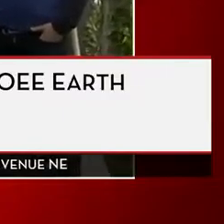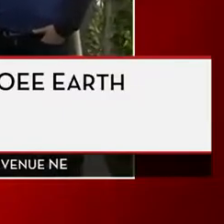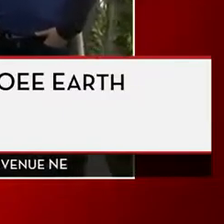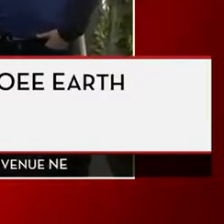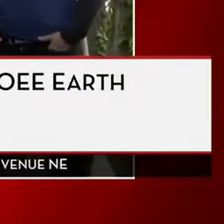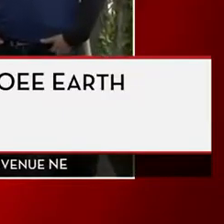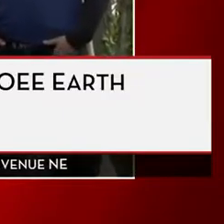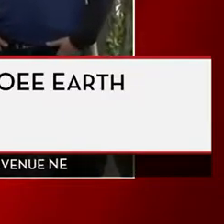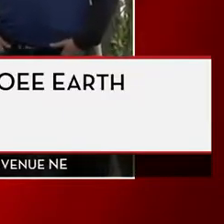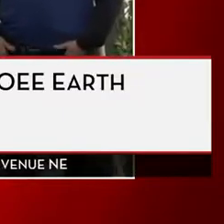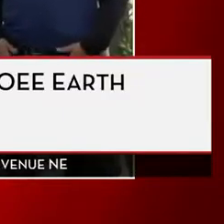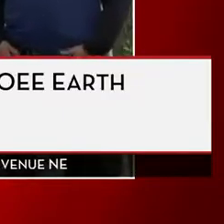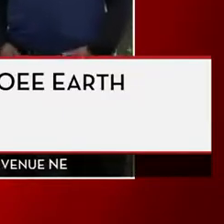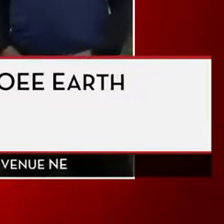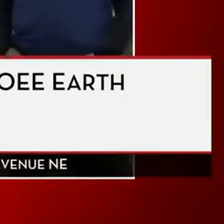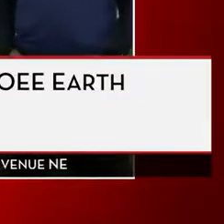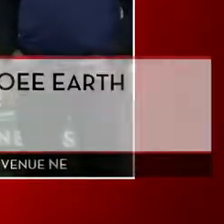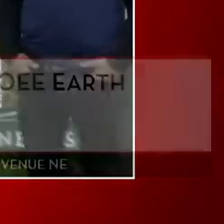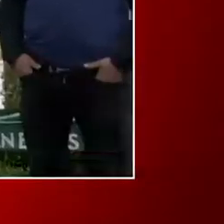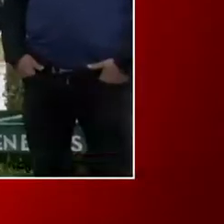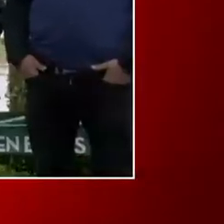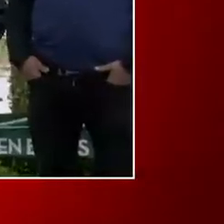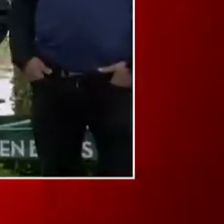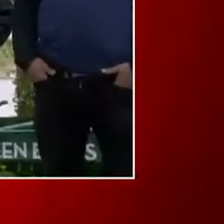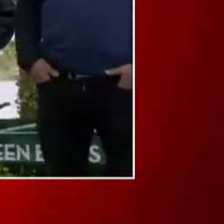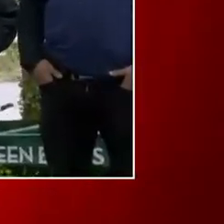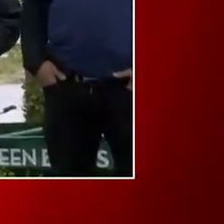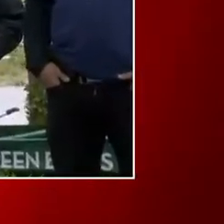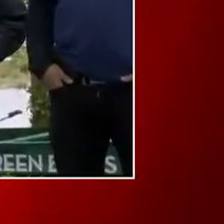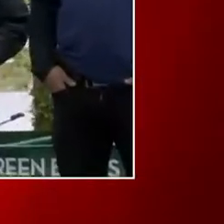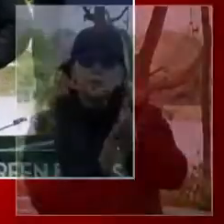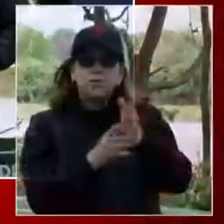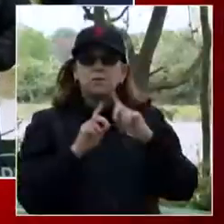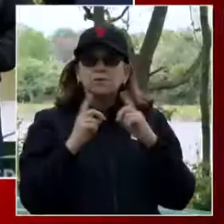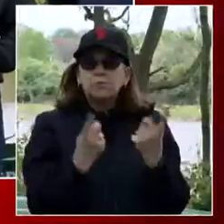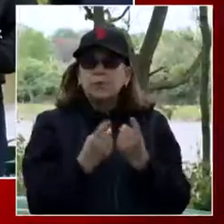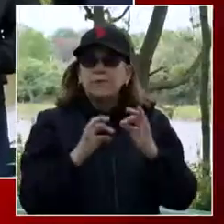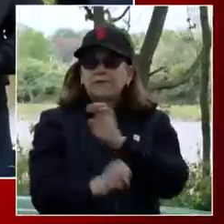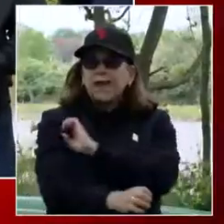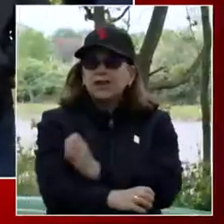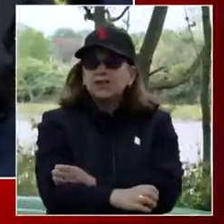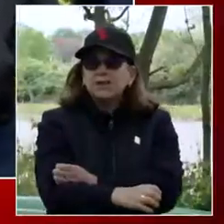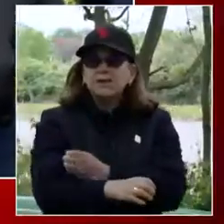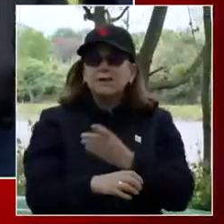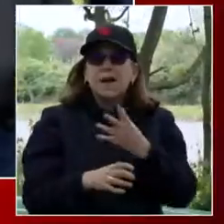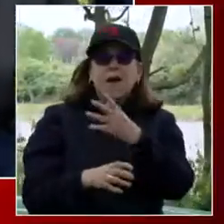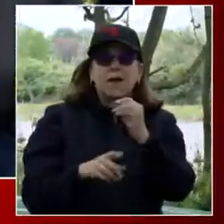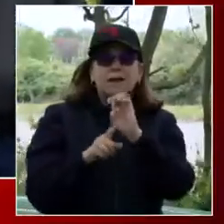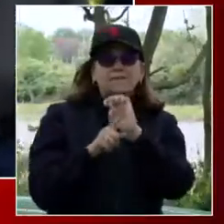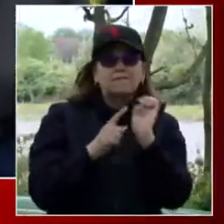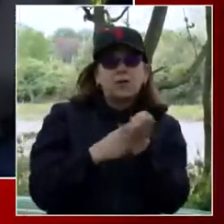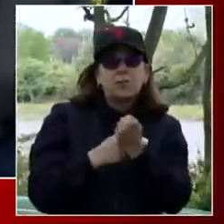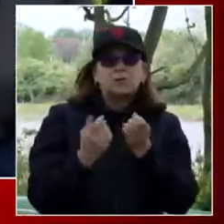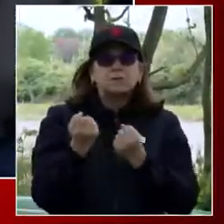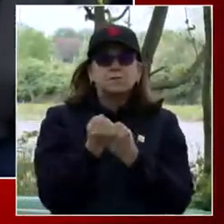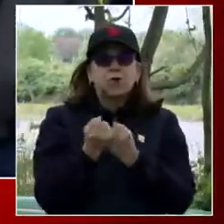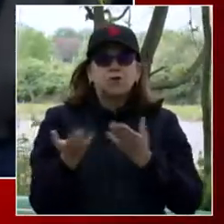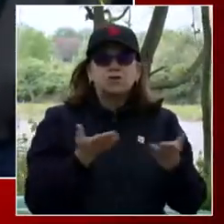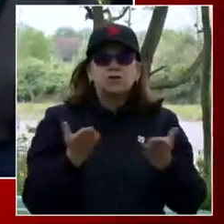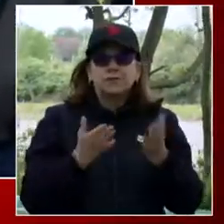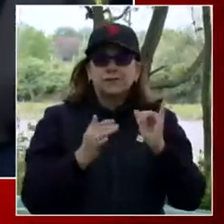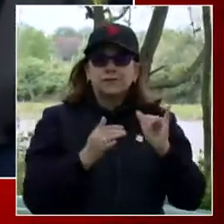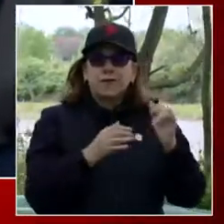District of Columbia Department of Energy and Environmental supporting services, supporting this program. My